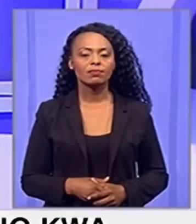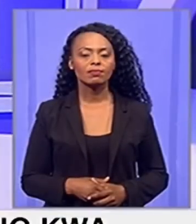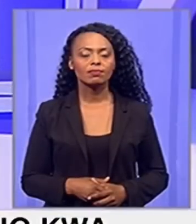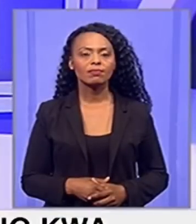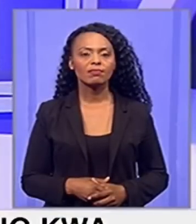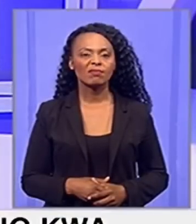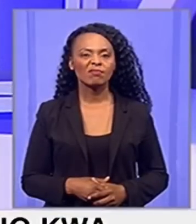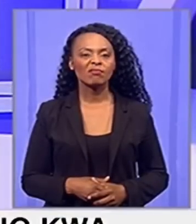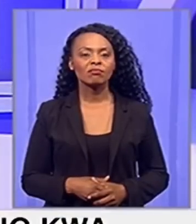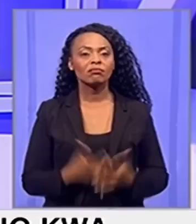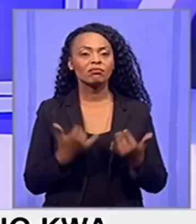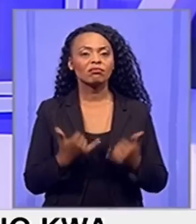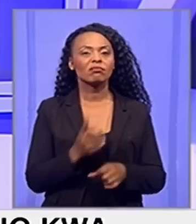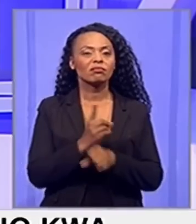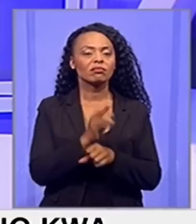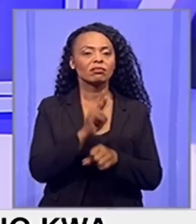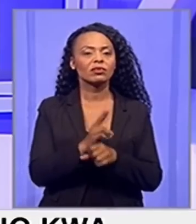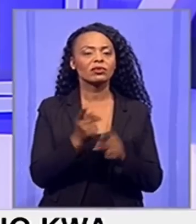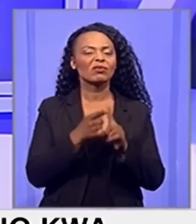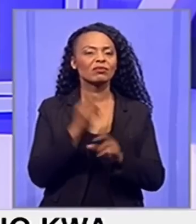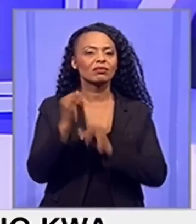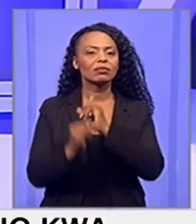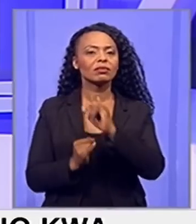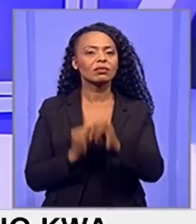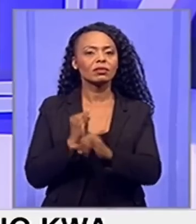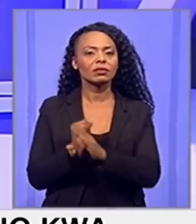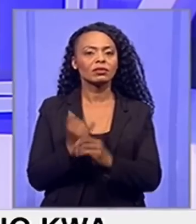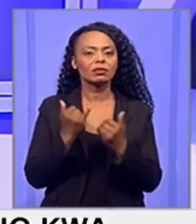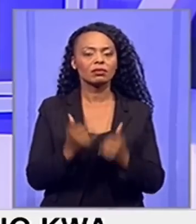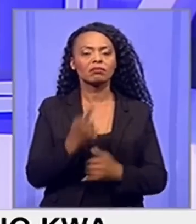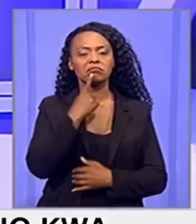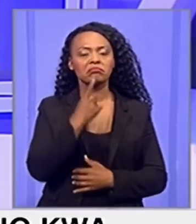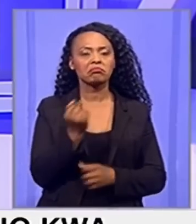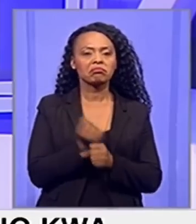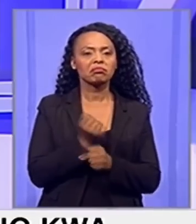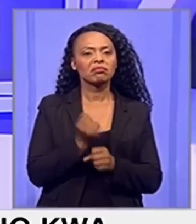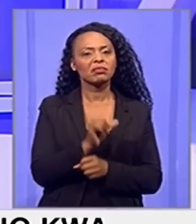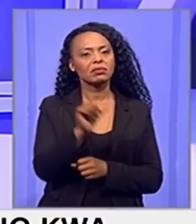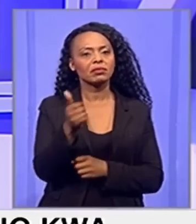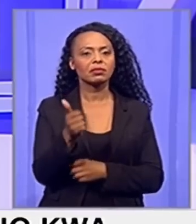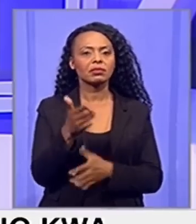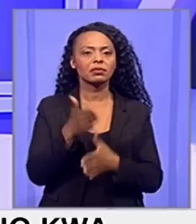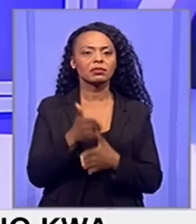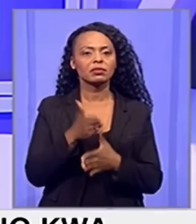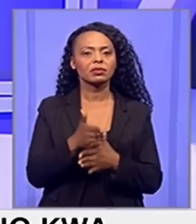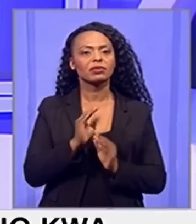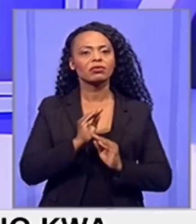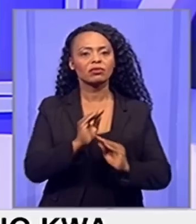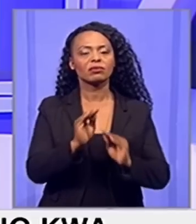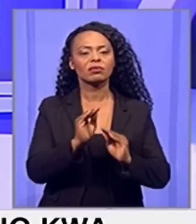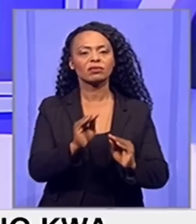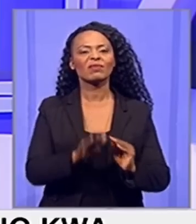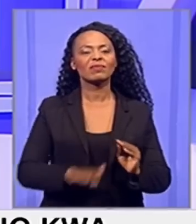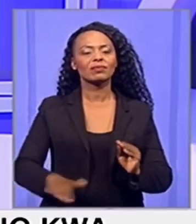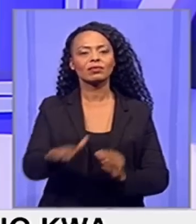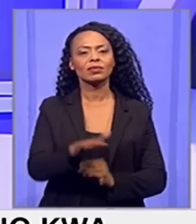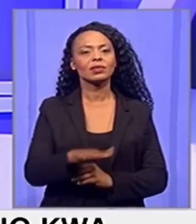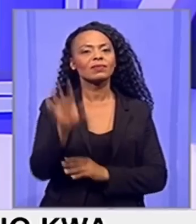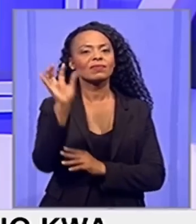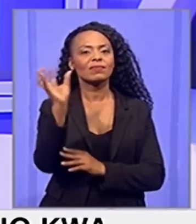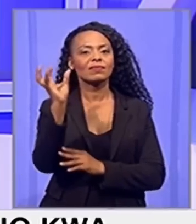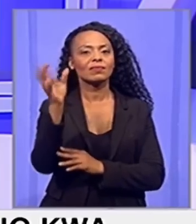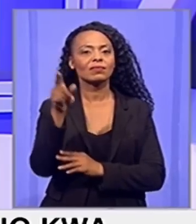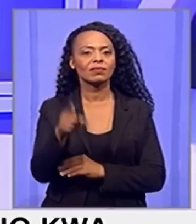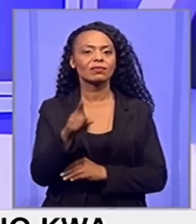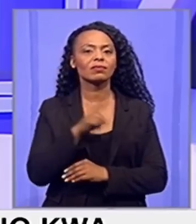Dingaka tse di alogileng kwa dinageng tsa boditšhaba di sweditse go dira ditiro tse dingwe jaaka go nna barutabana kwa Free State. Seno ke jaaka